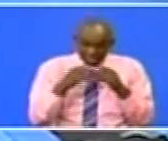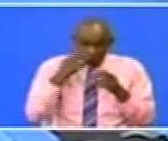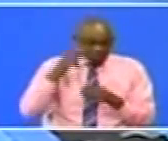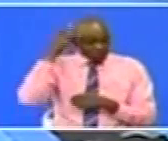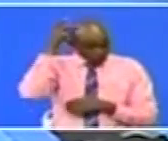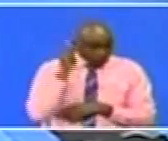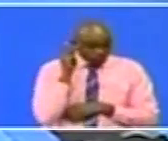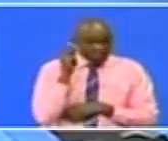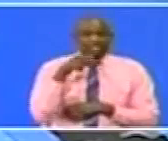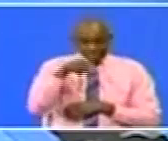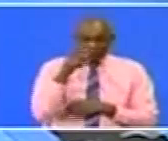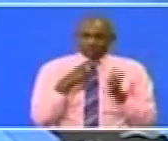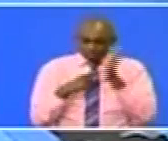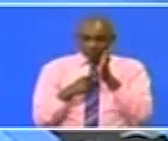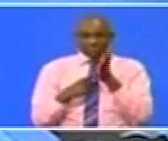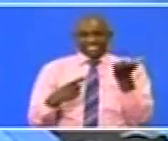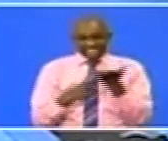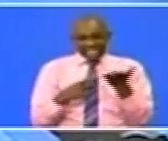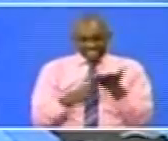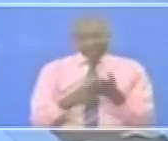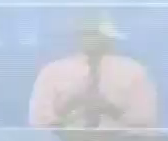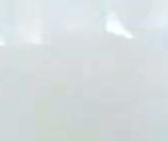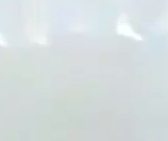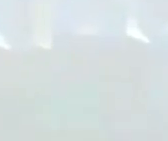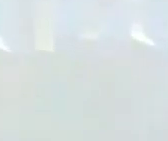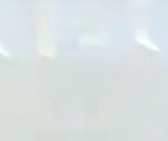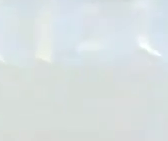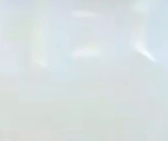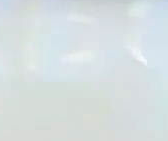this week's episode of Techxpo. Take a look.